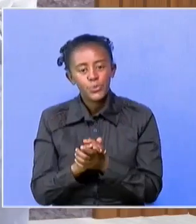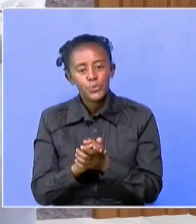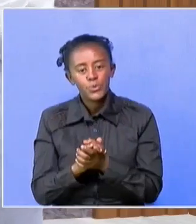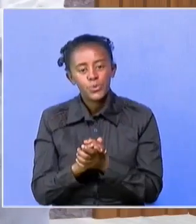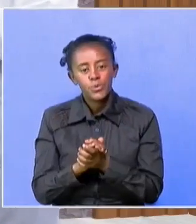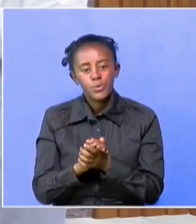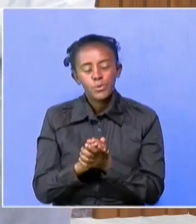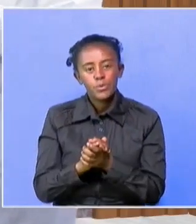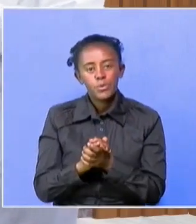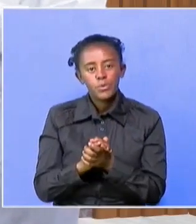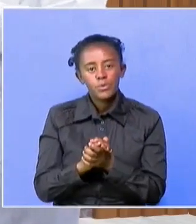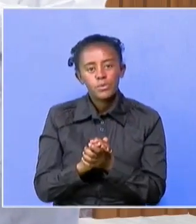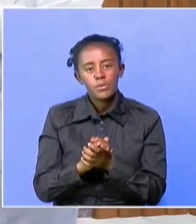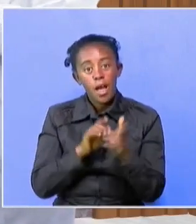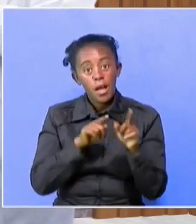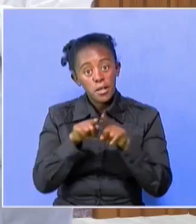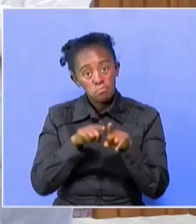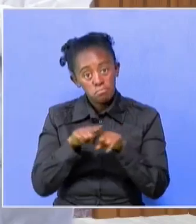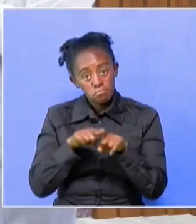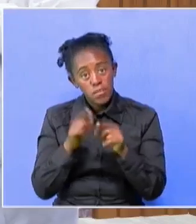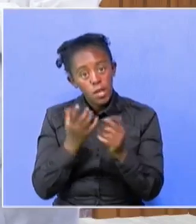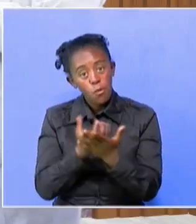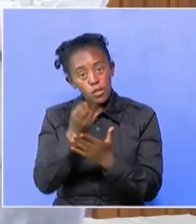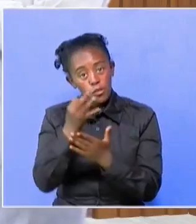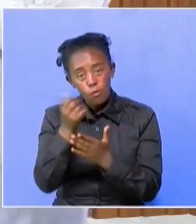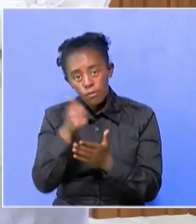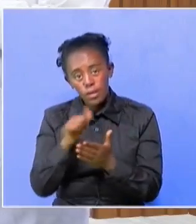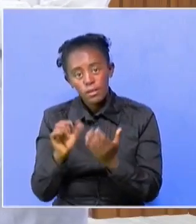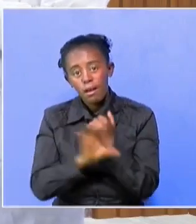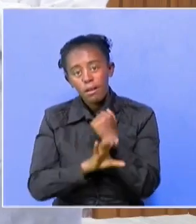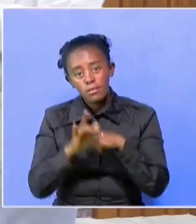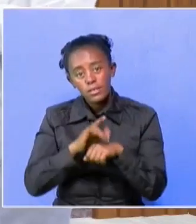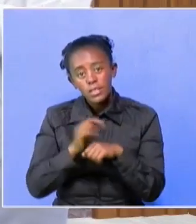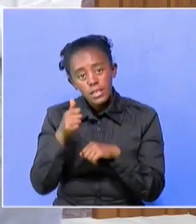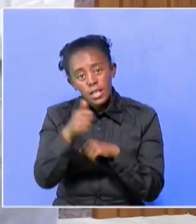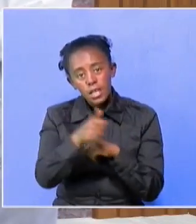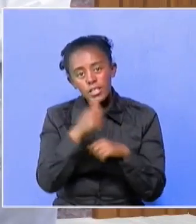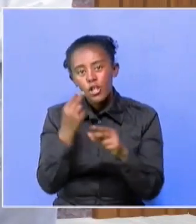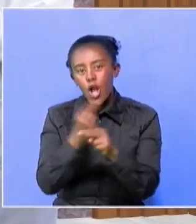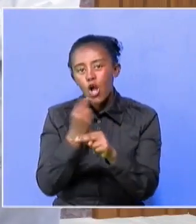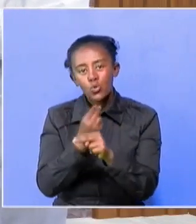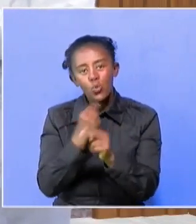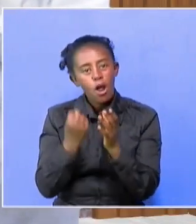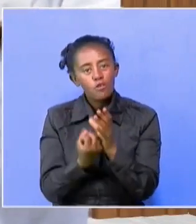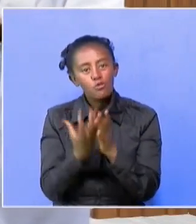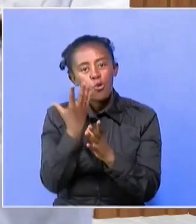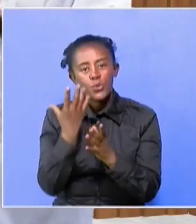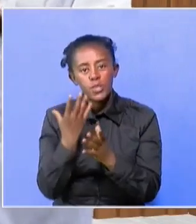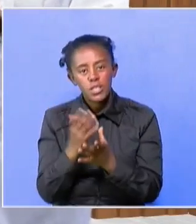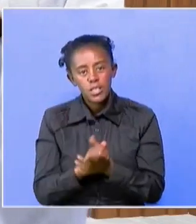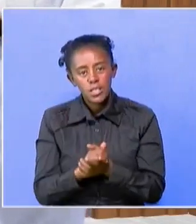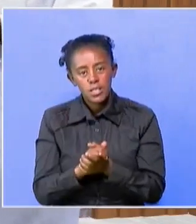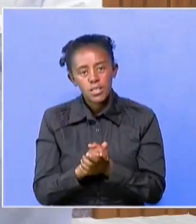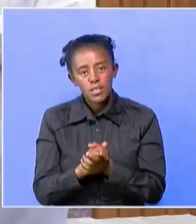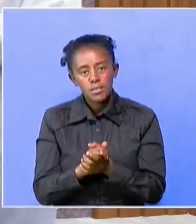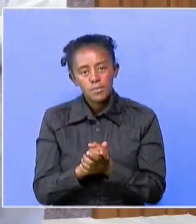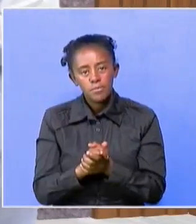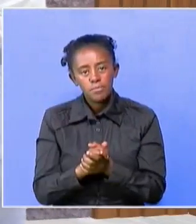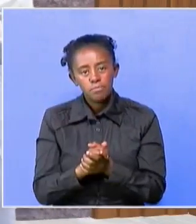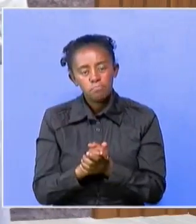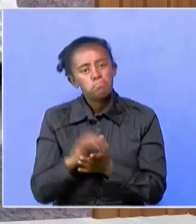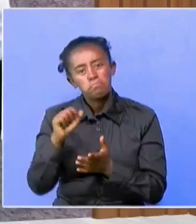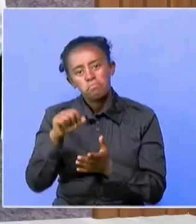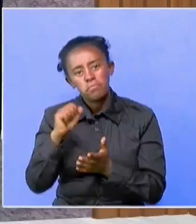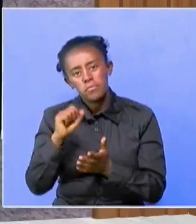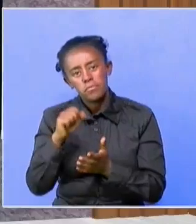Agreement, a wealth of any country is its natural resources. Yeah,